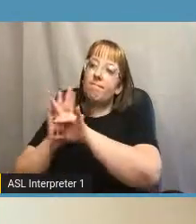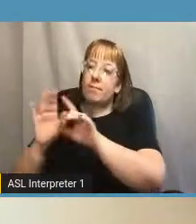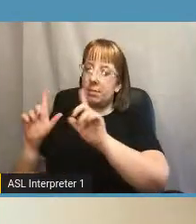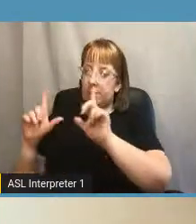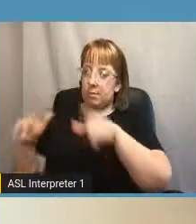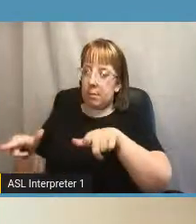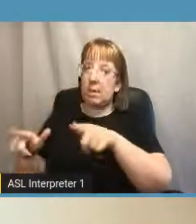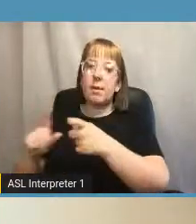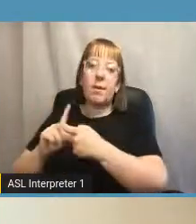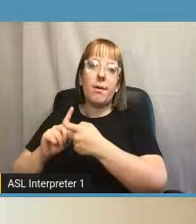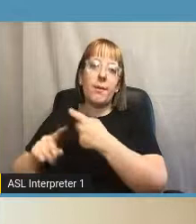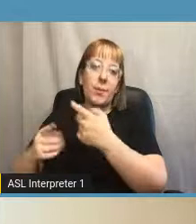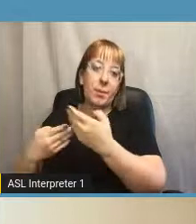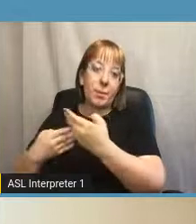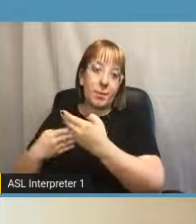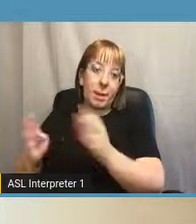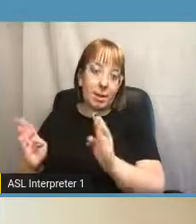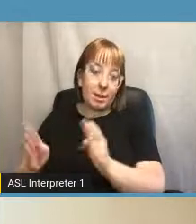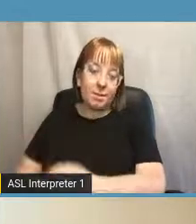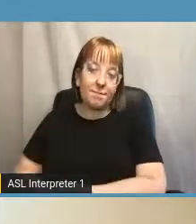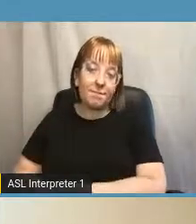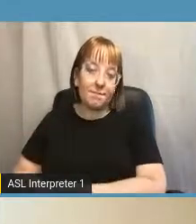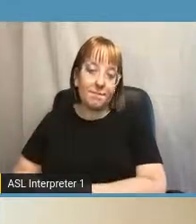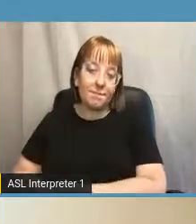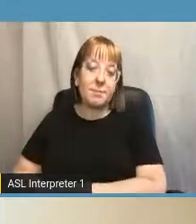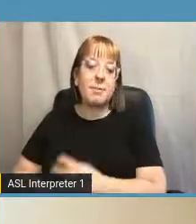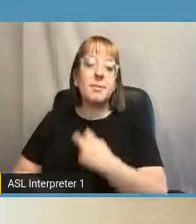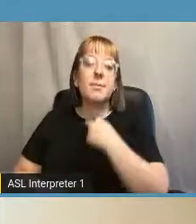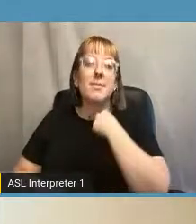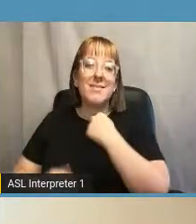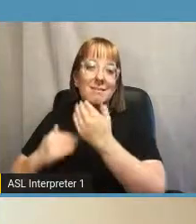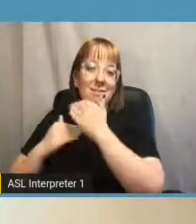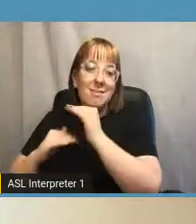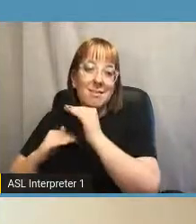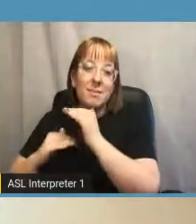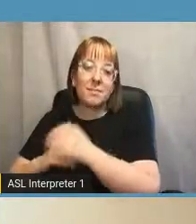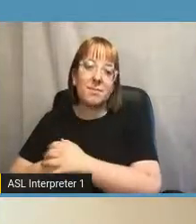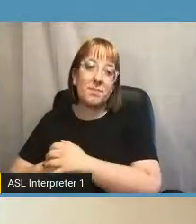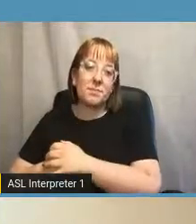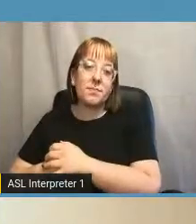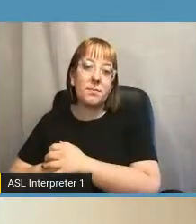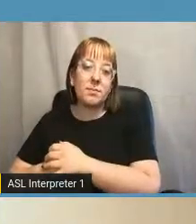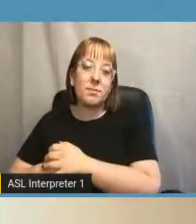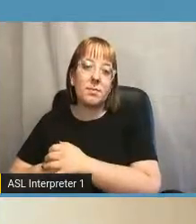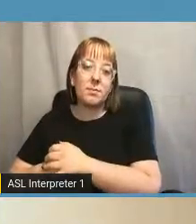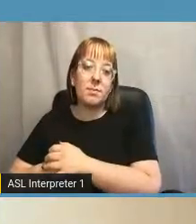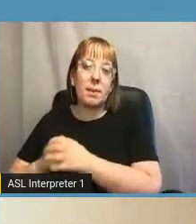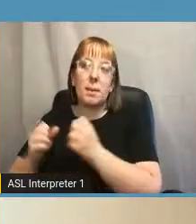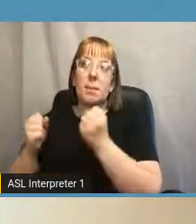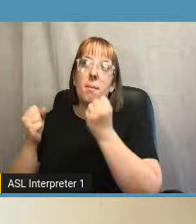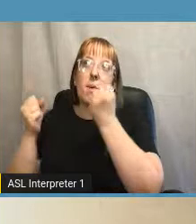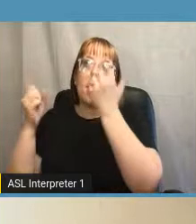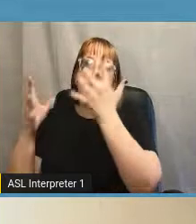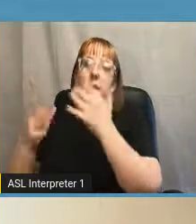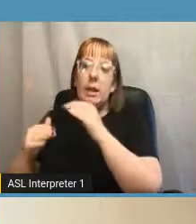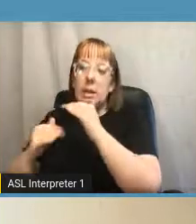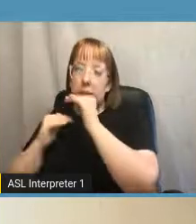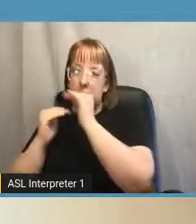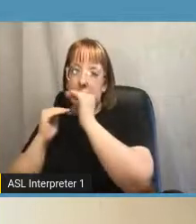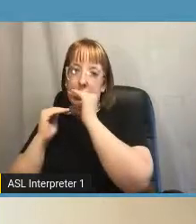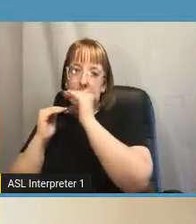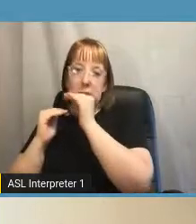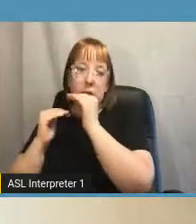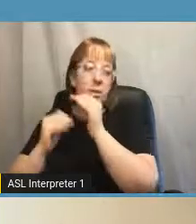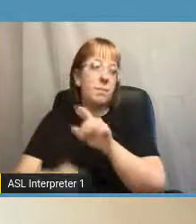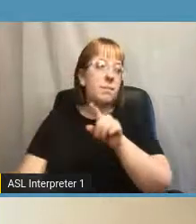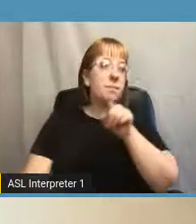box. And then you're choosing, you're kind of constrained in many more ways than you are with Second Life. And again, there some people